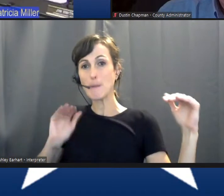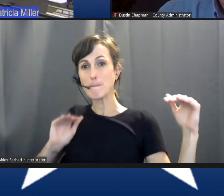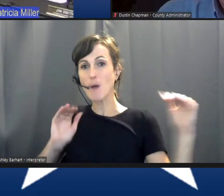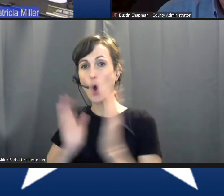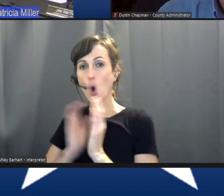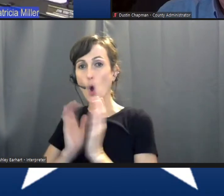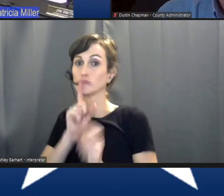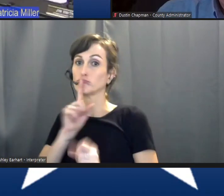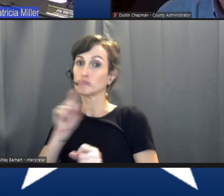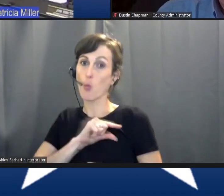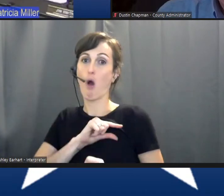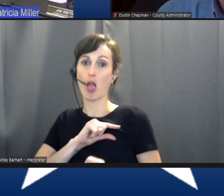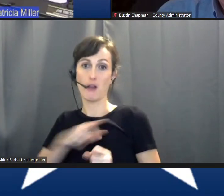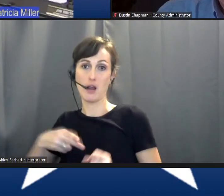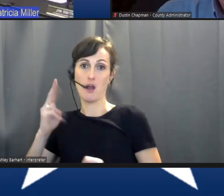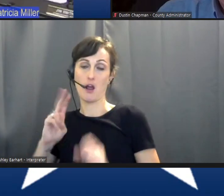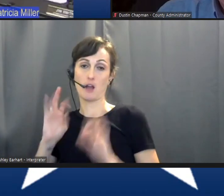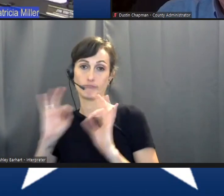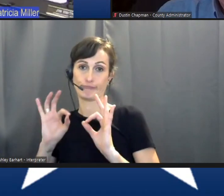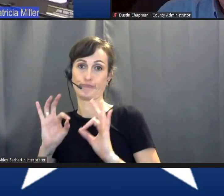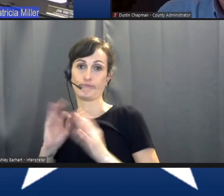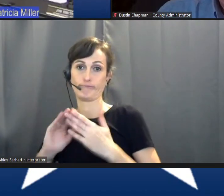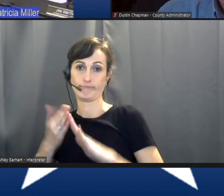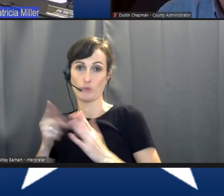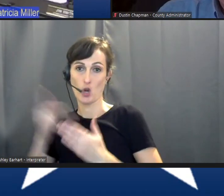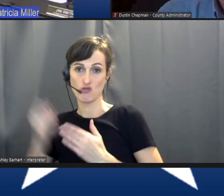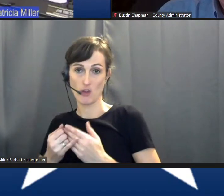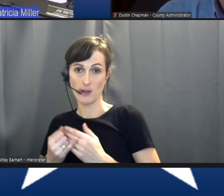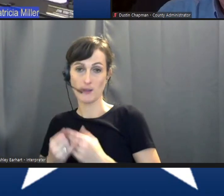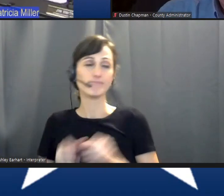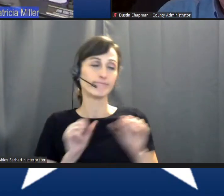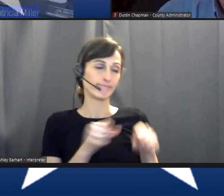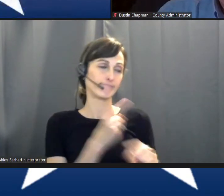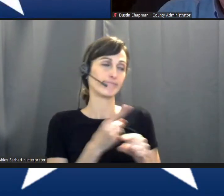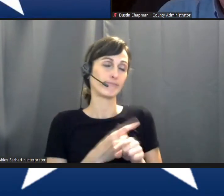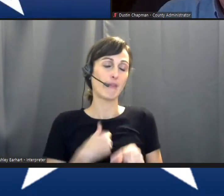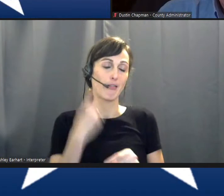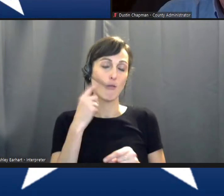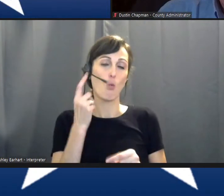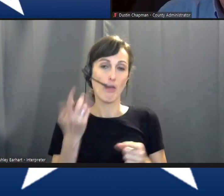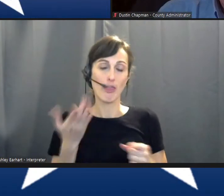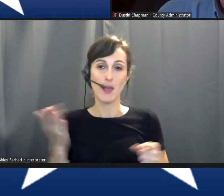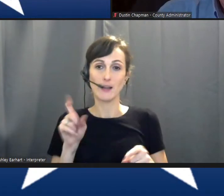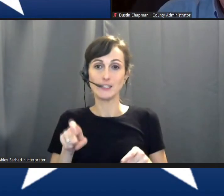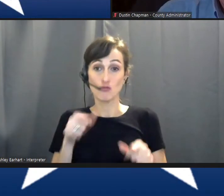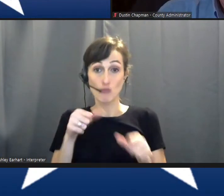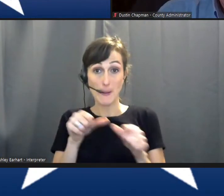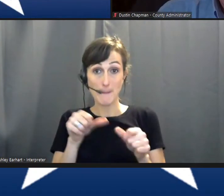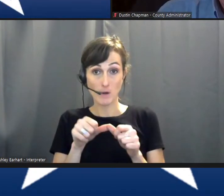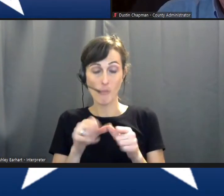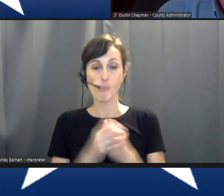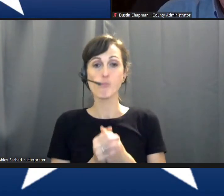and yeah, but I think one thing we need to remember is we are the grantee of